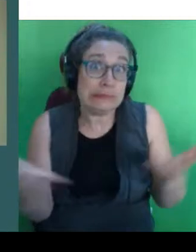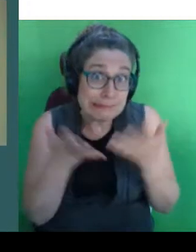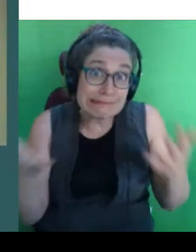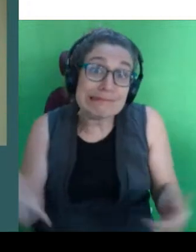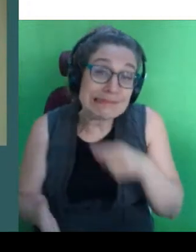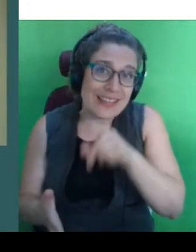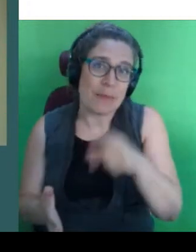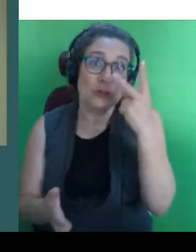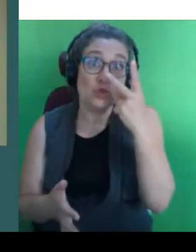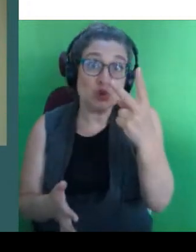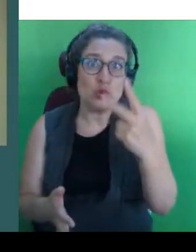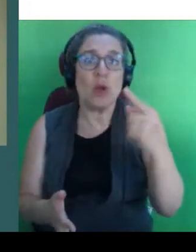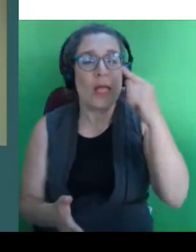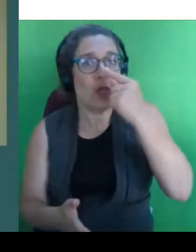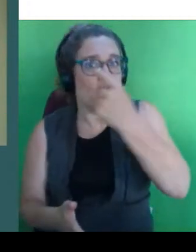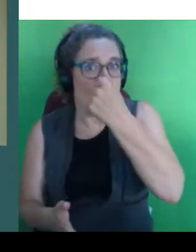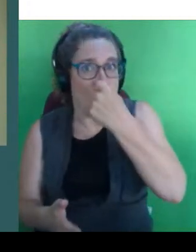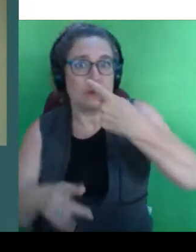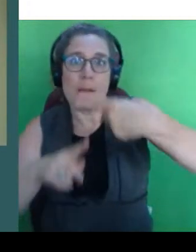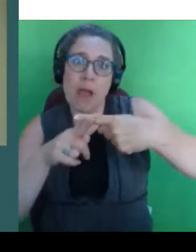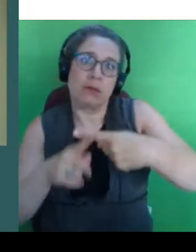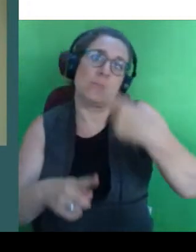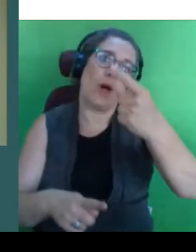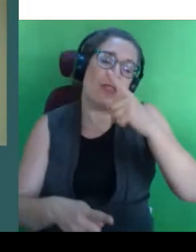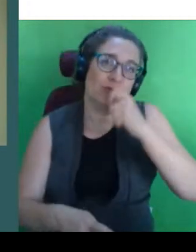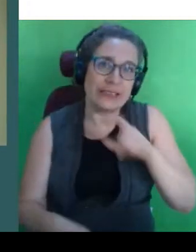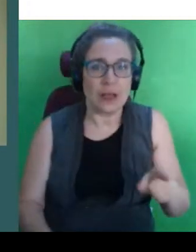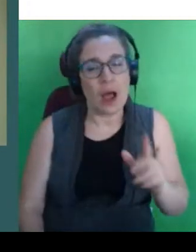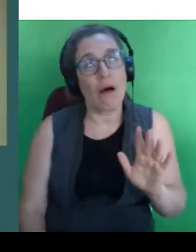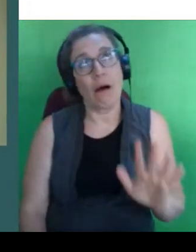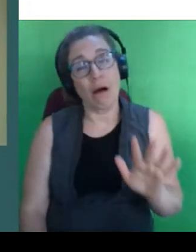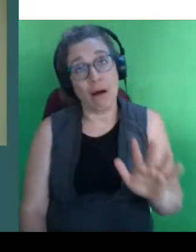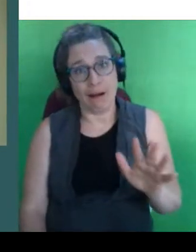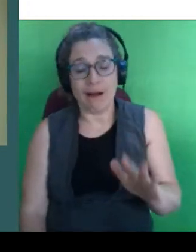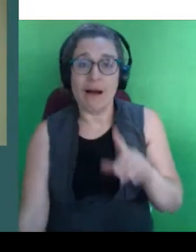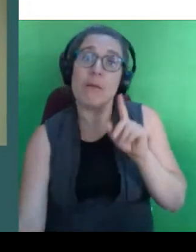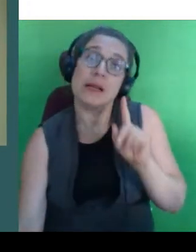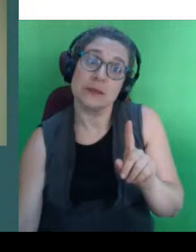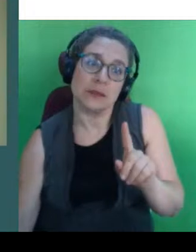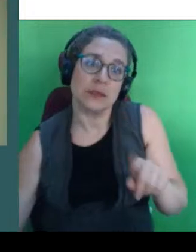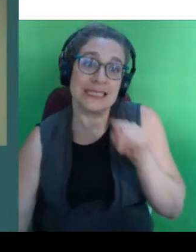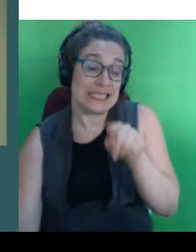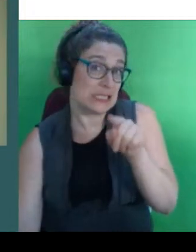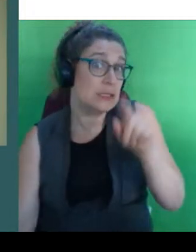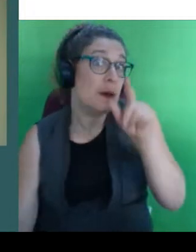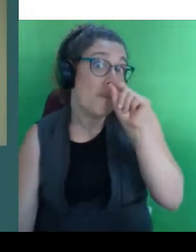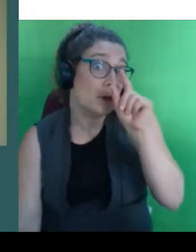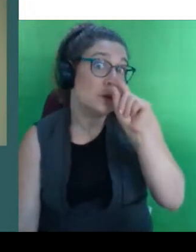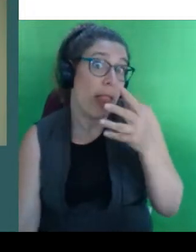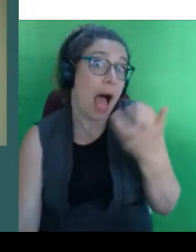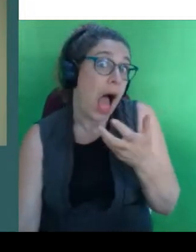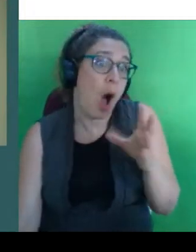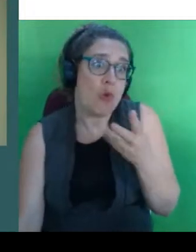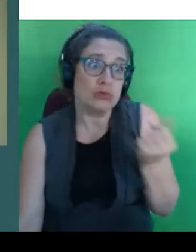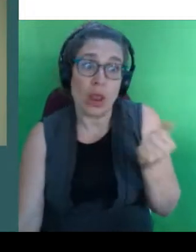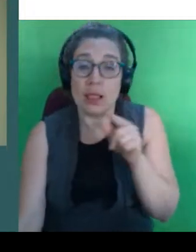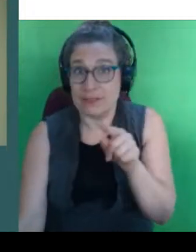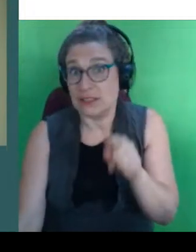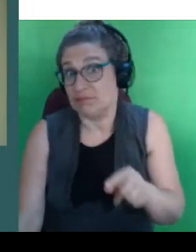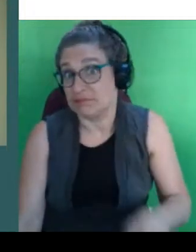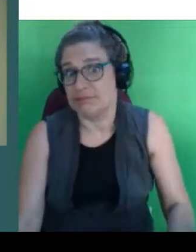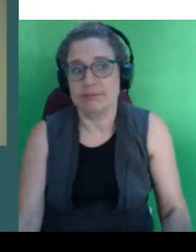nose and then one in the chest. But it's a possible way around it. Thank